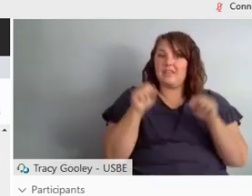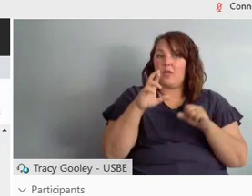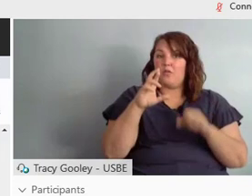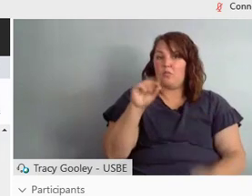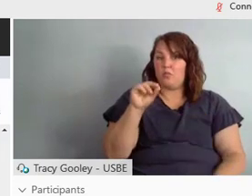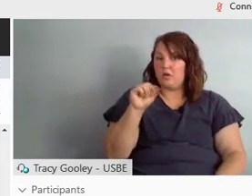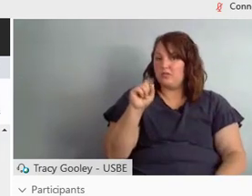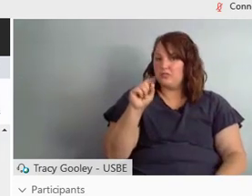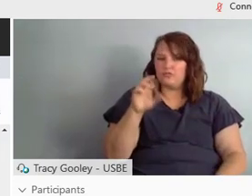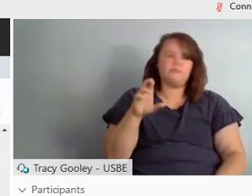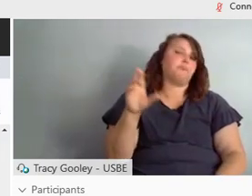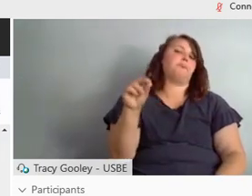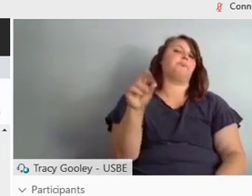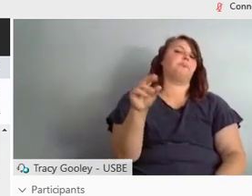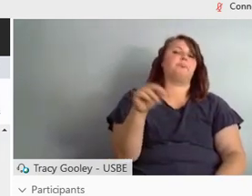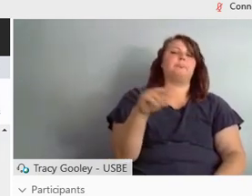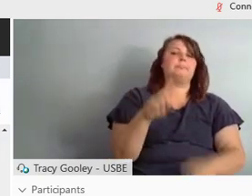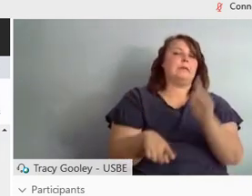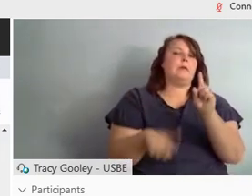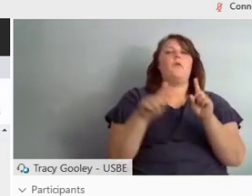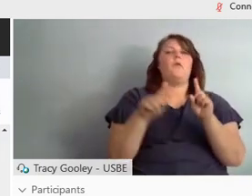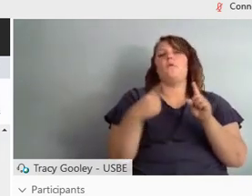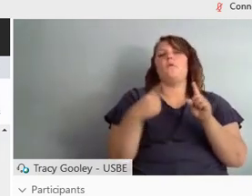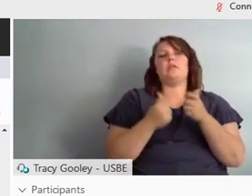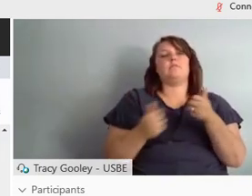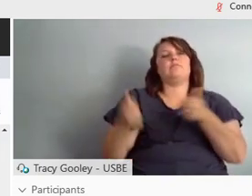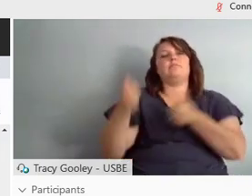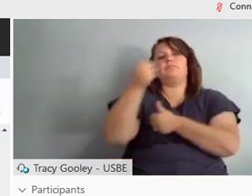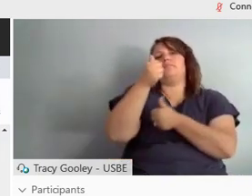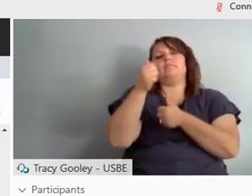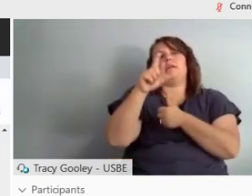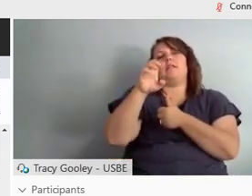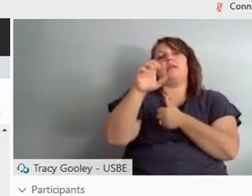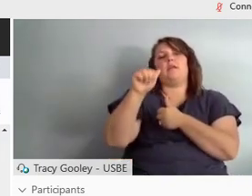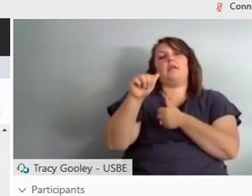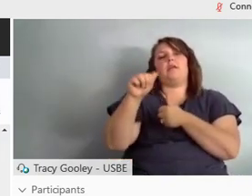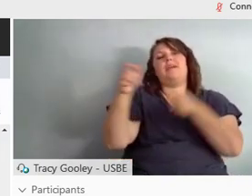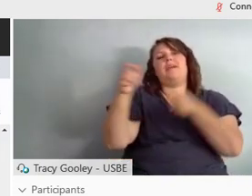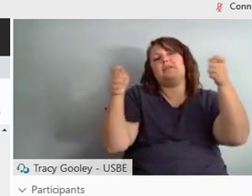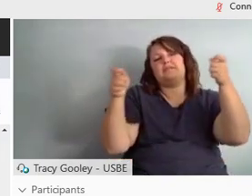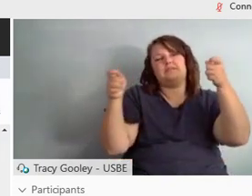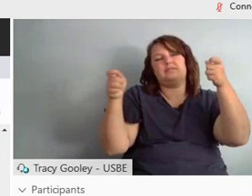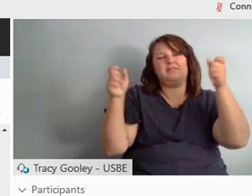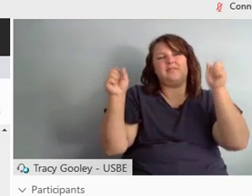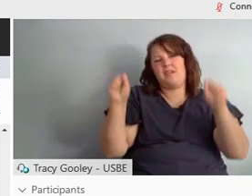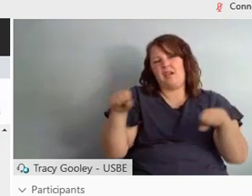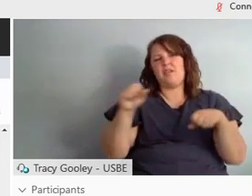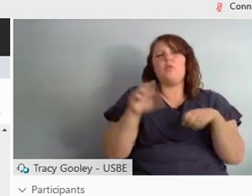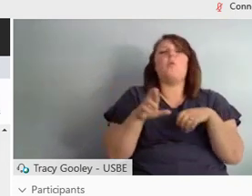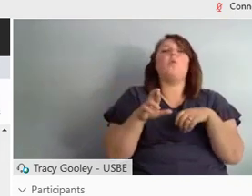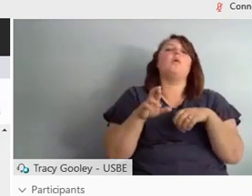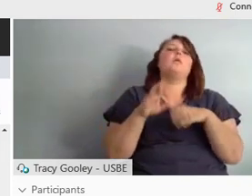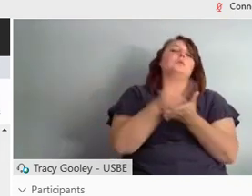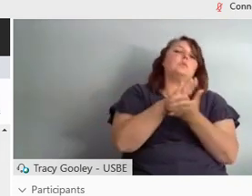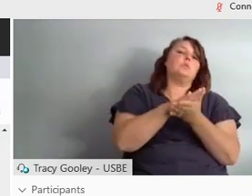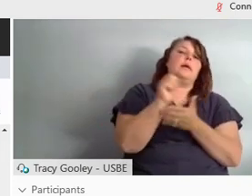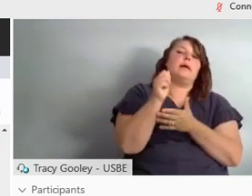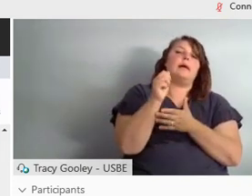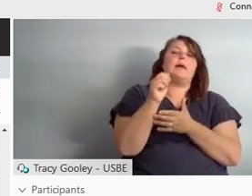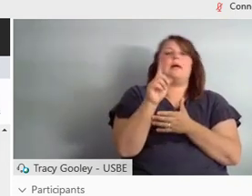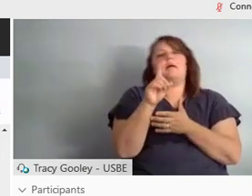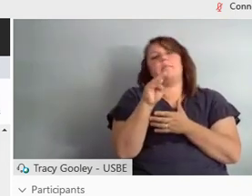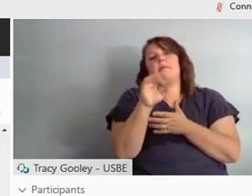to roster. That is an ability that only LEA admins or school